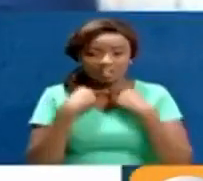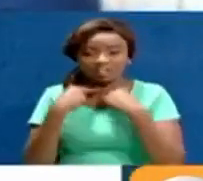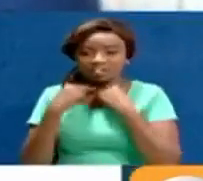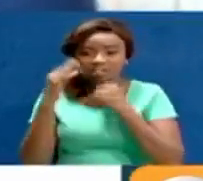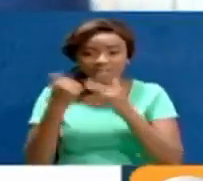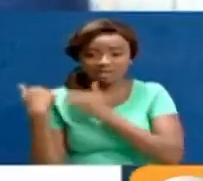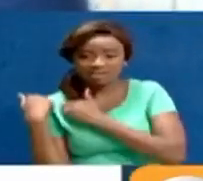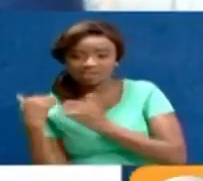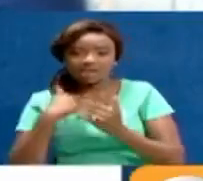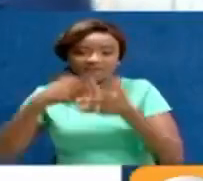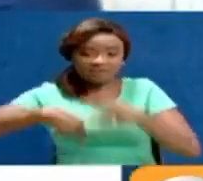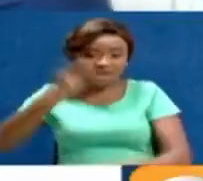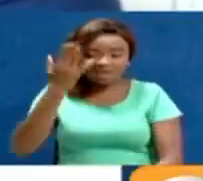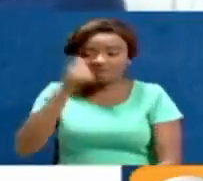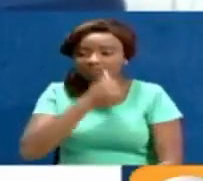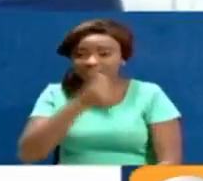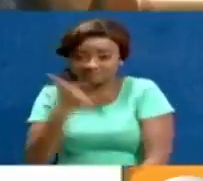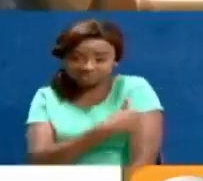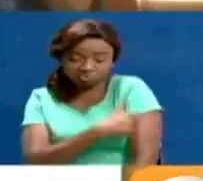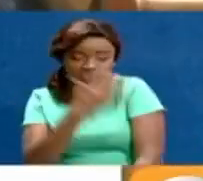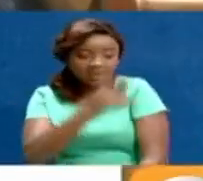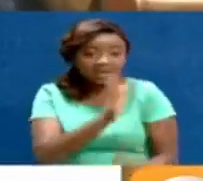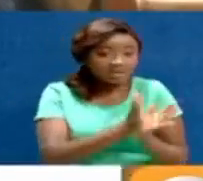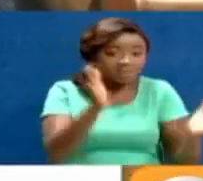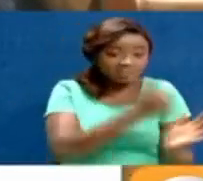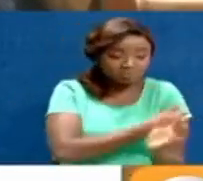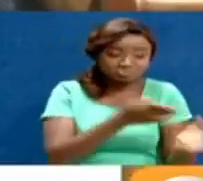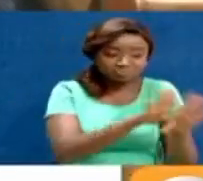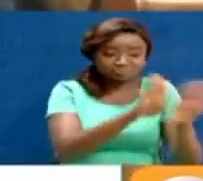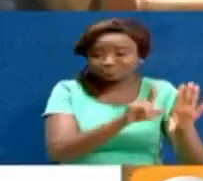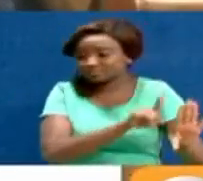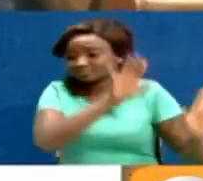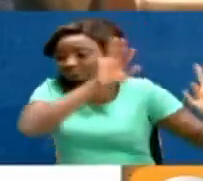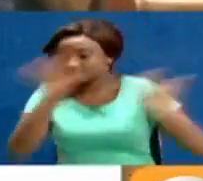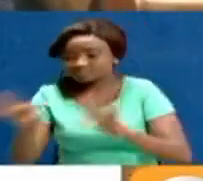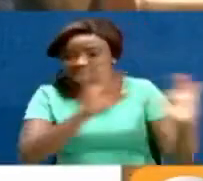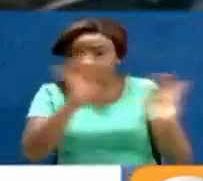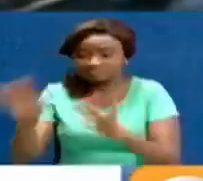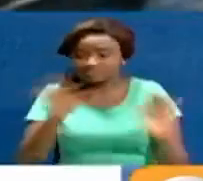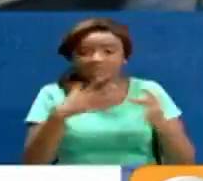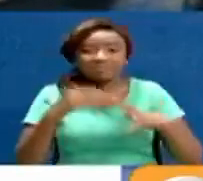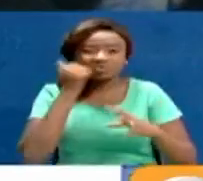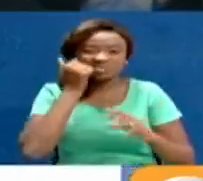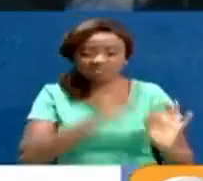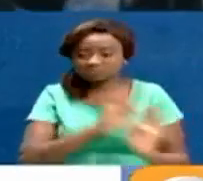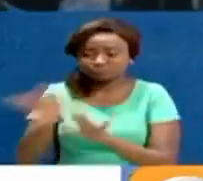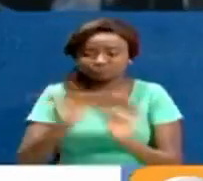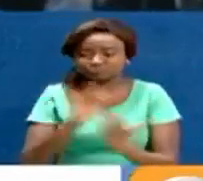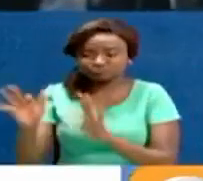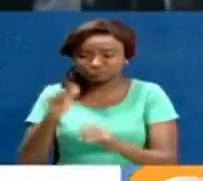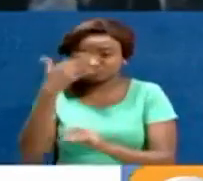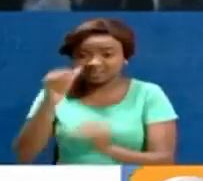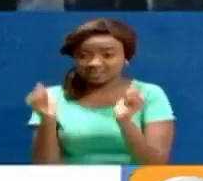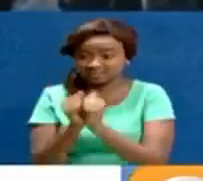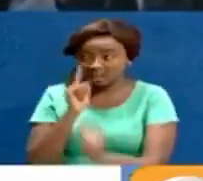heavy burden for private healthcare facilities, with an influx of patients since the strike began and has continued for 10 days. The